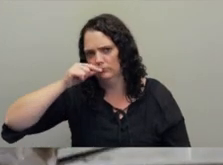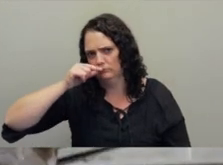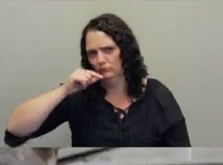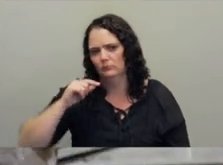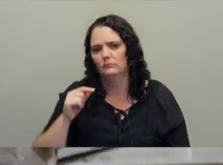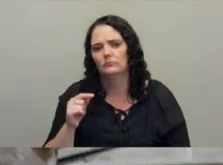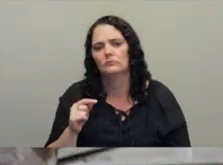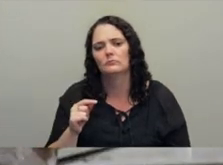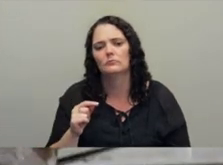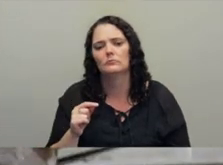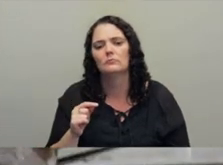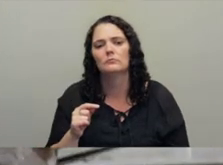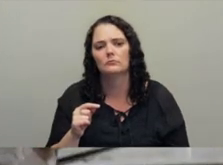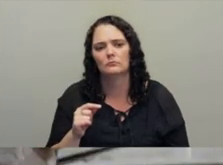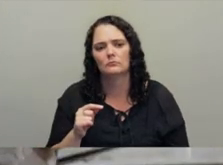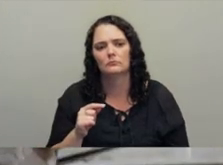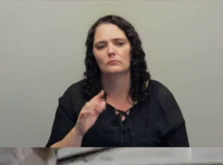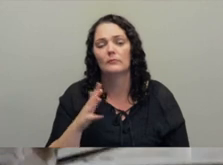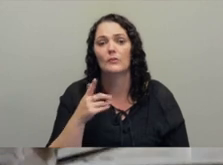me drawing right there